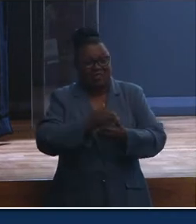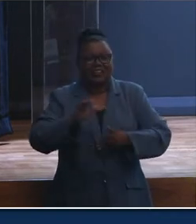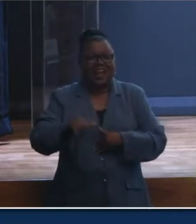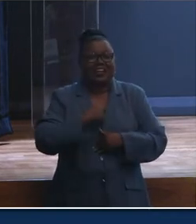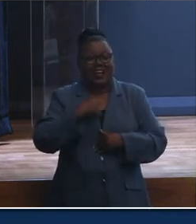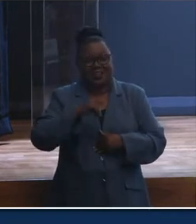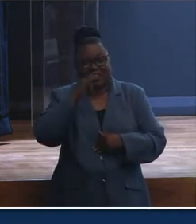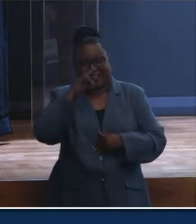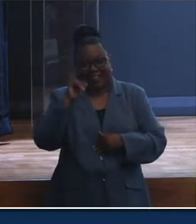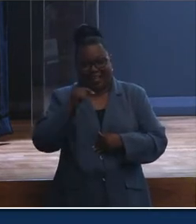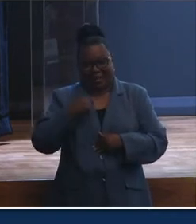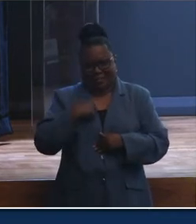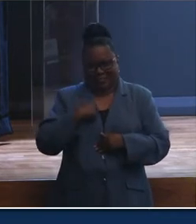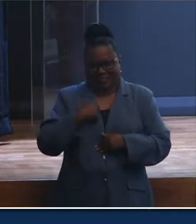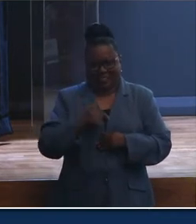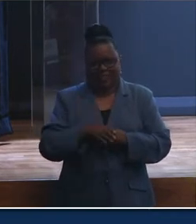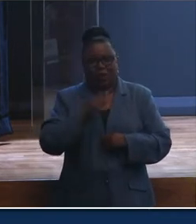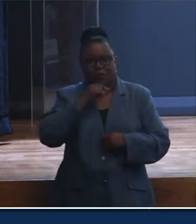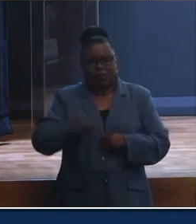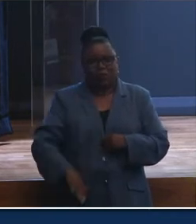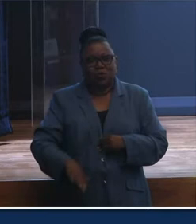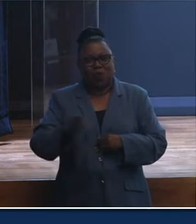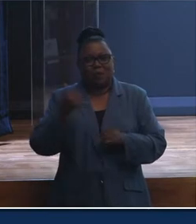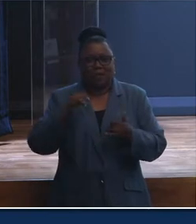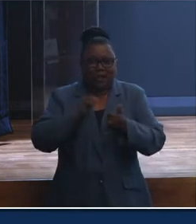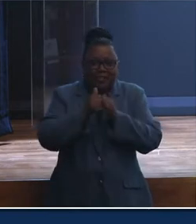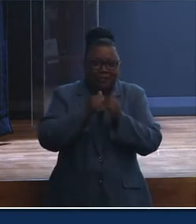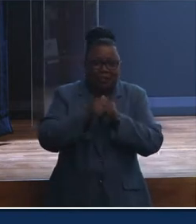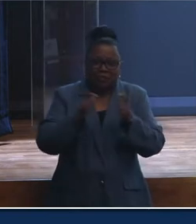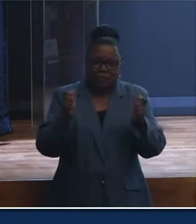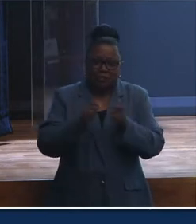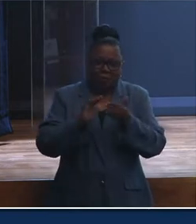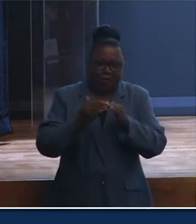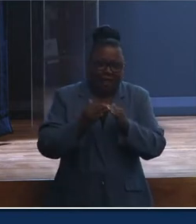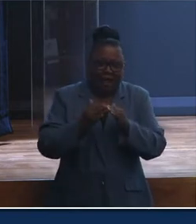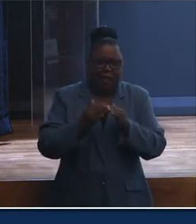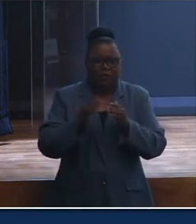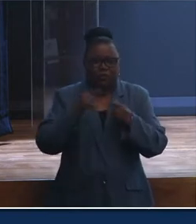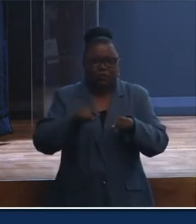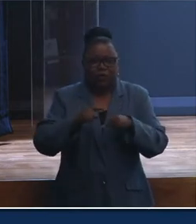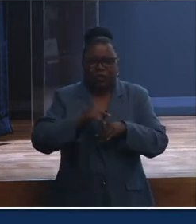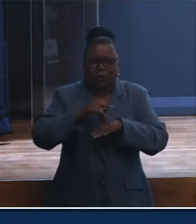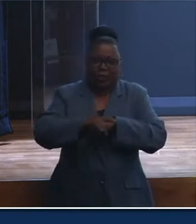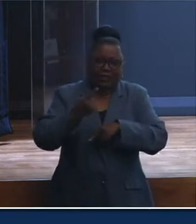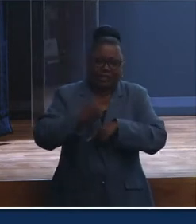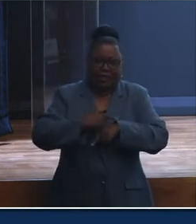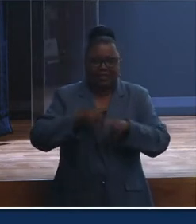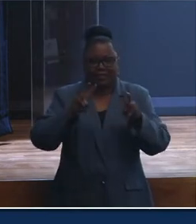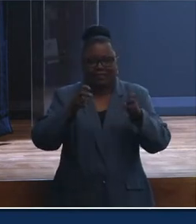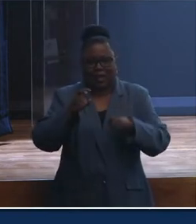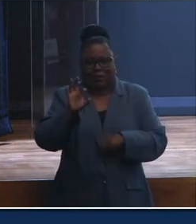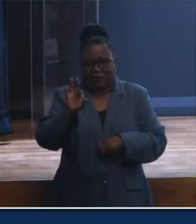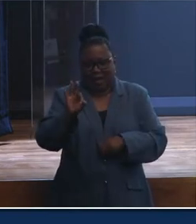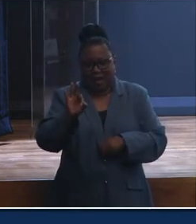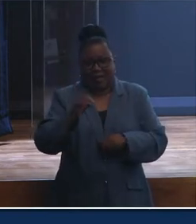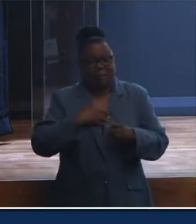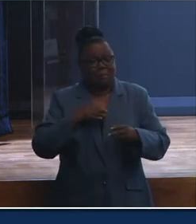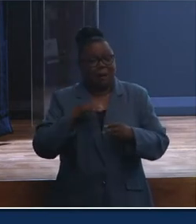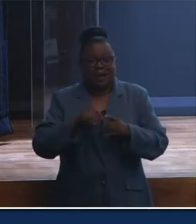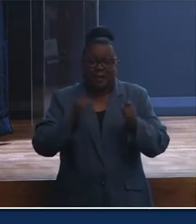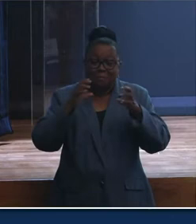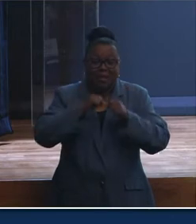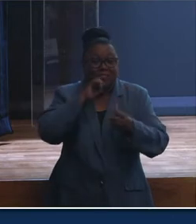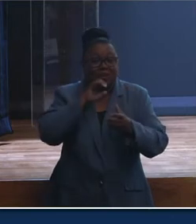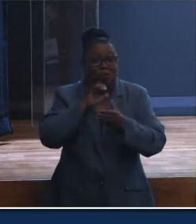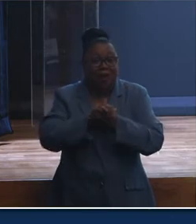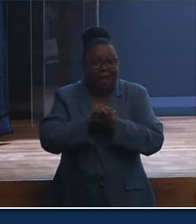another kid like me who grew up playing sports in a small town during the early days of Title IX. My amazing